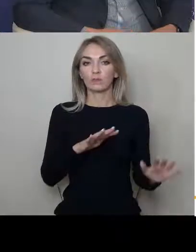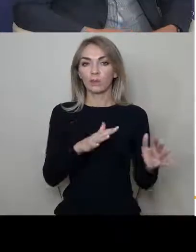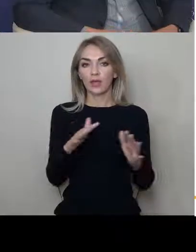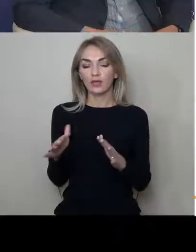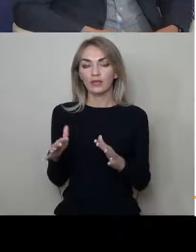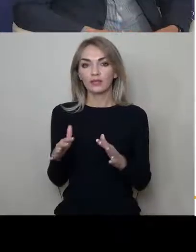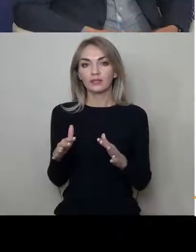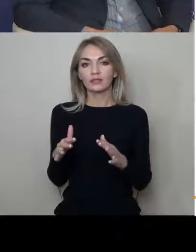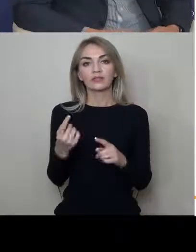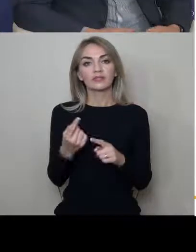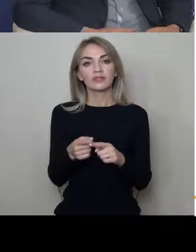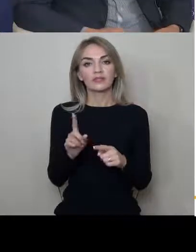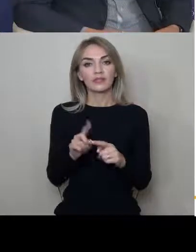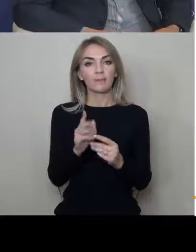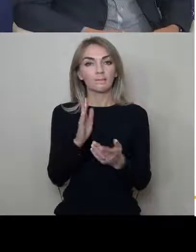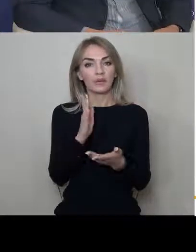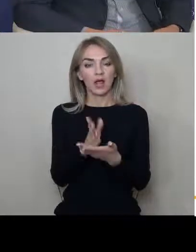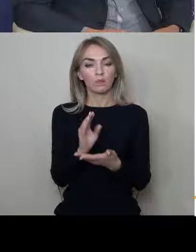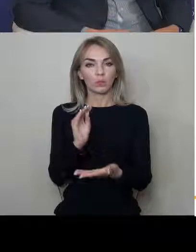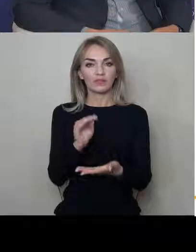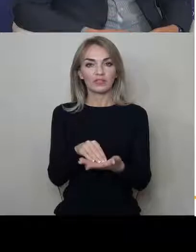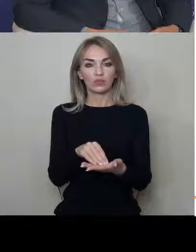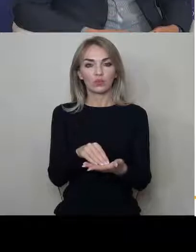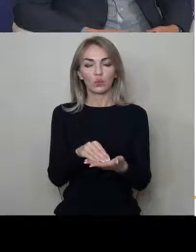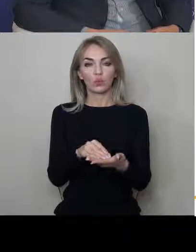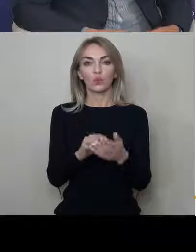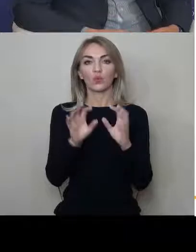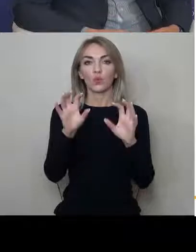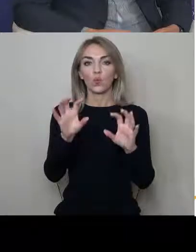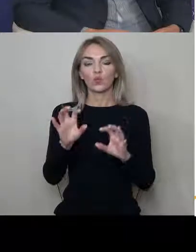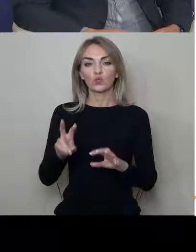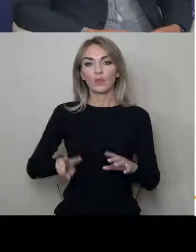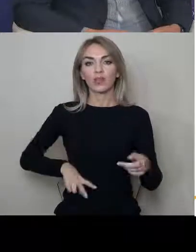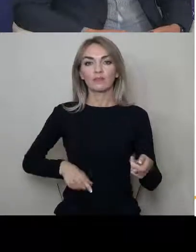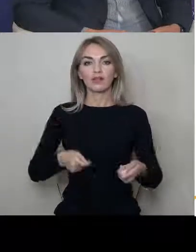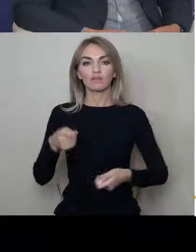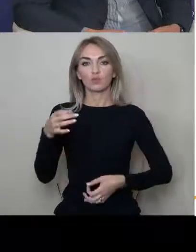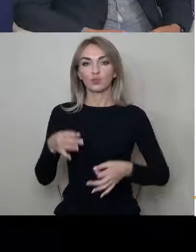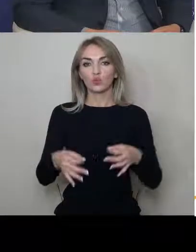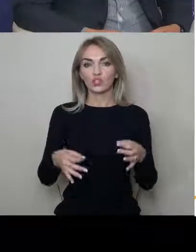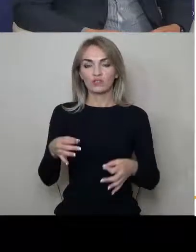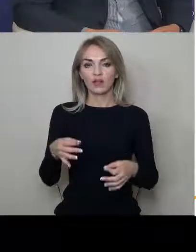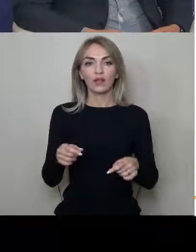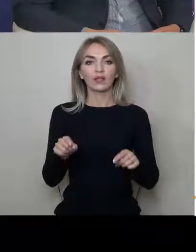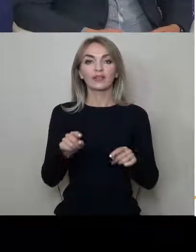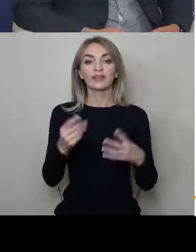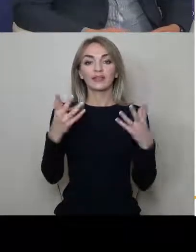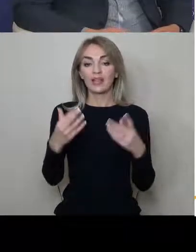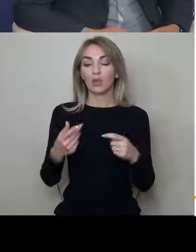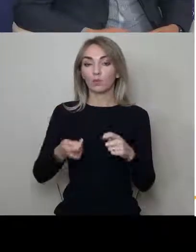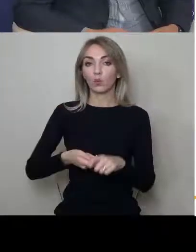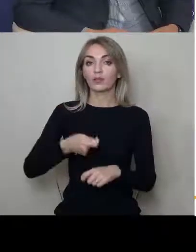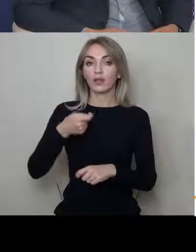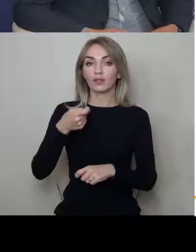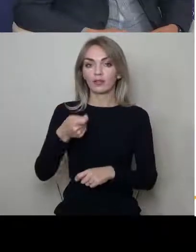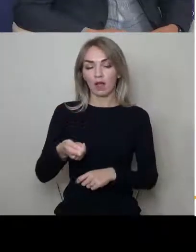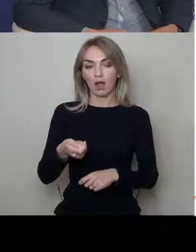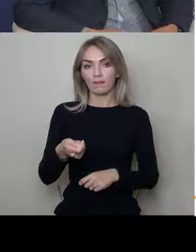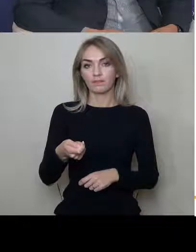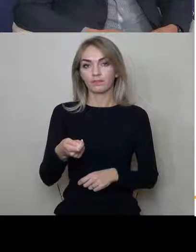be considered, and that's directly established by the administrative code, that the day